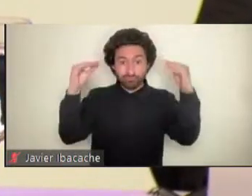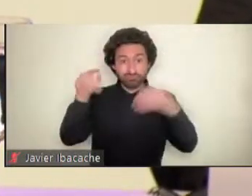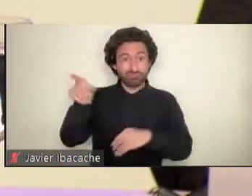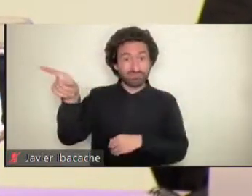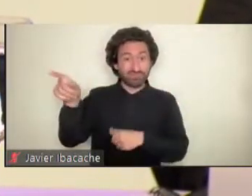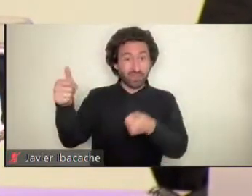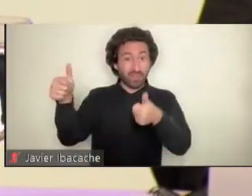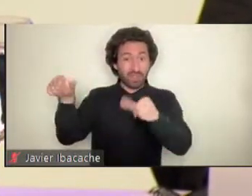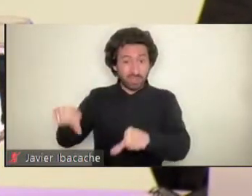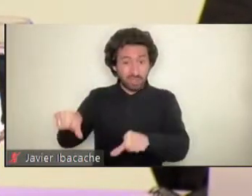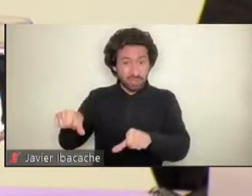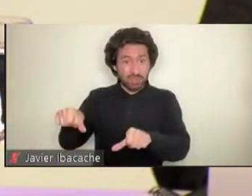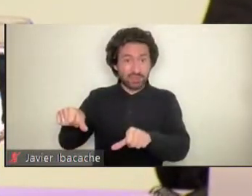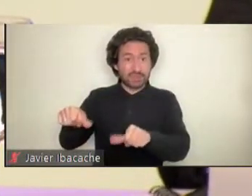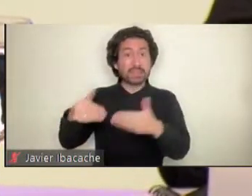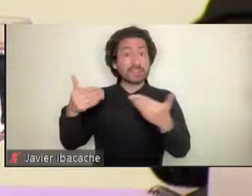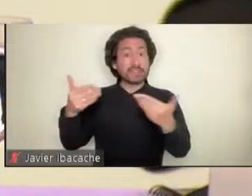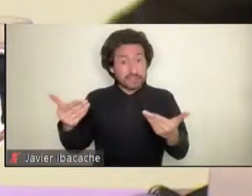know,